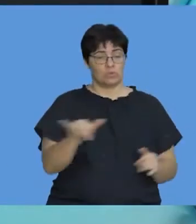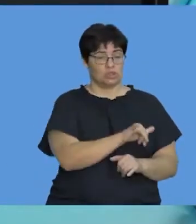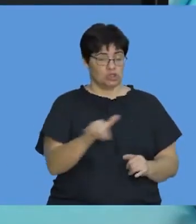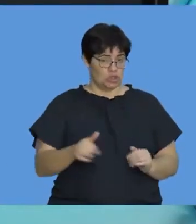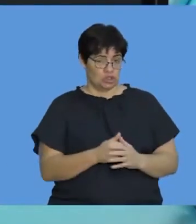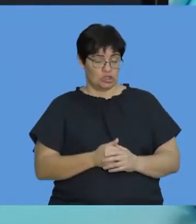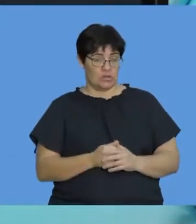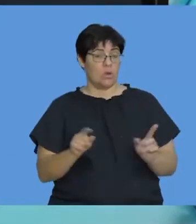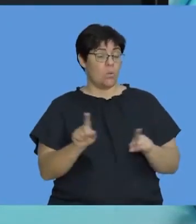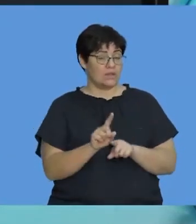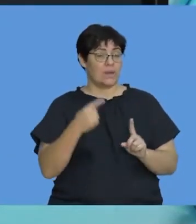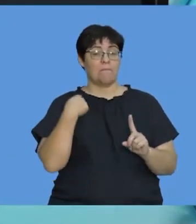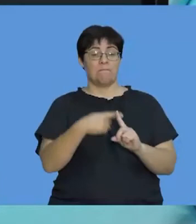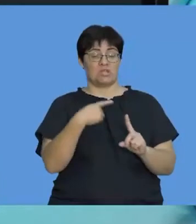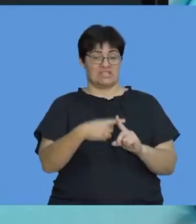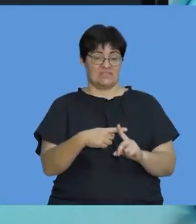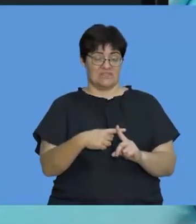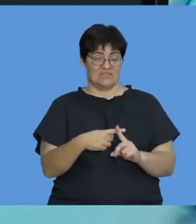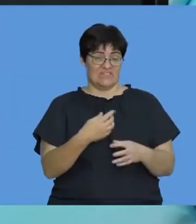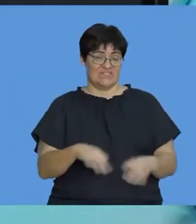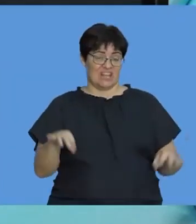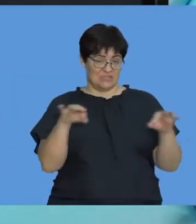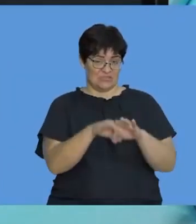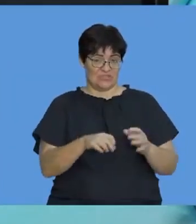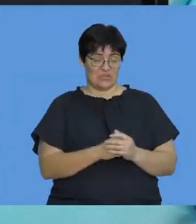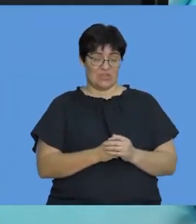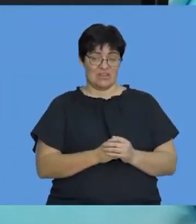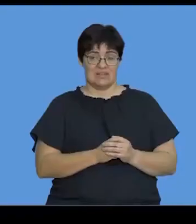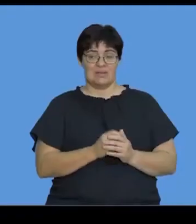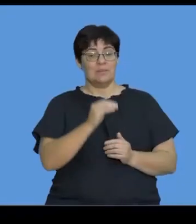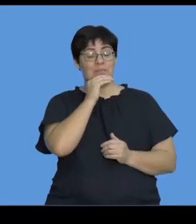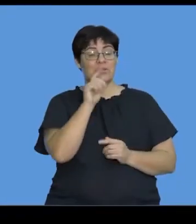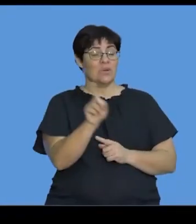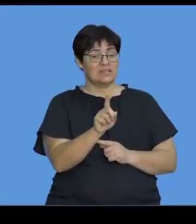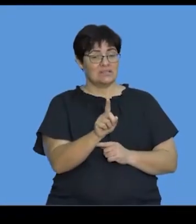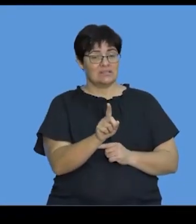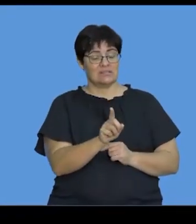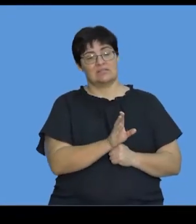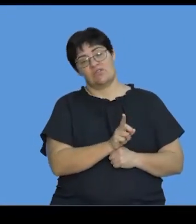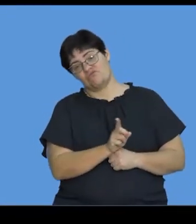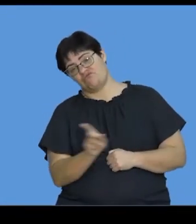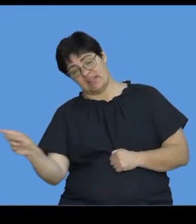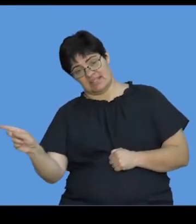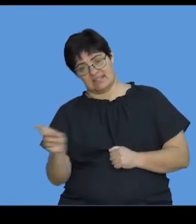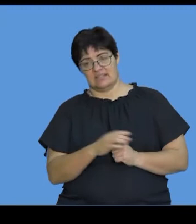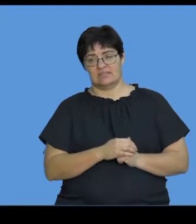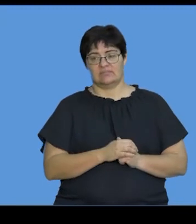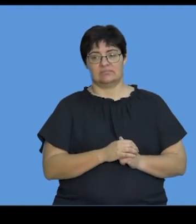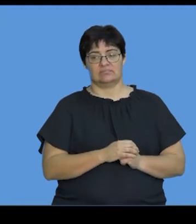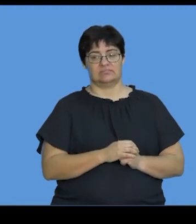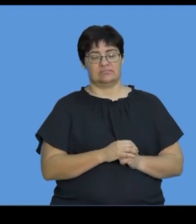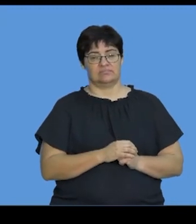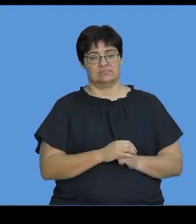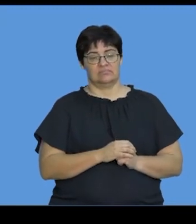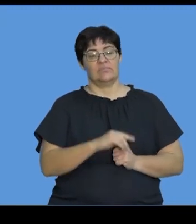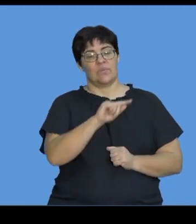give it a direction. It worked out to be a positive value, so that means this is going to the